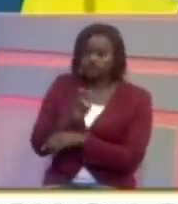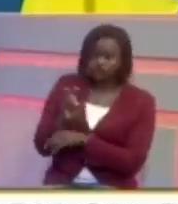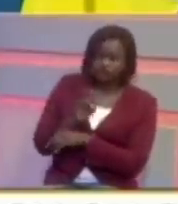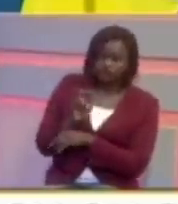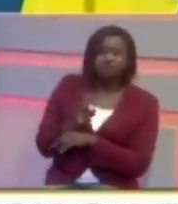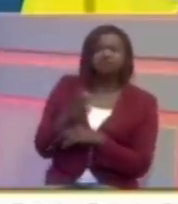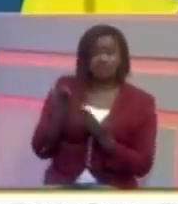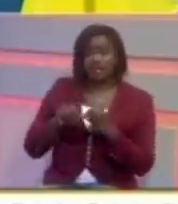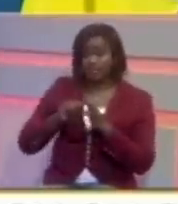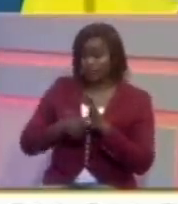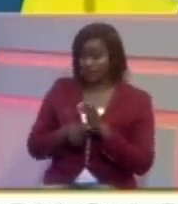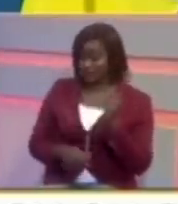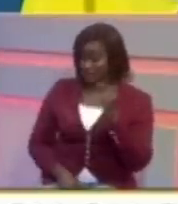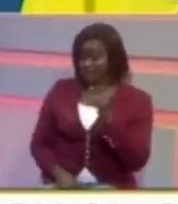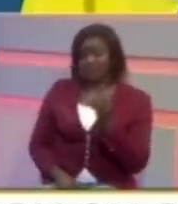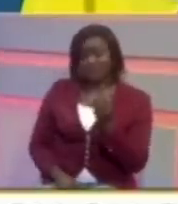that issue.